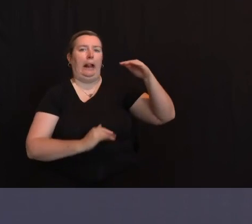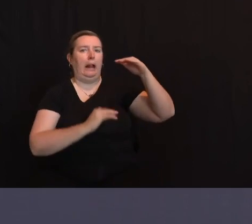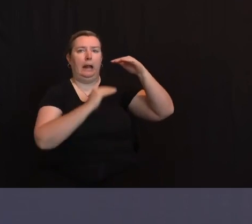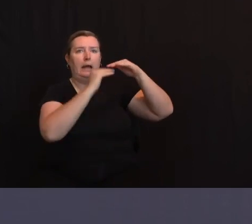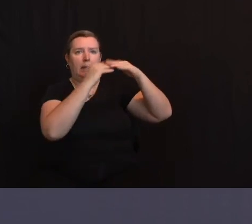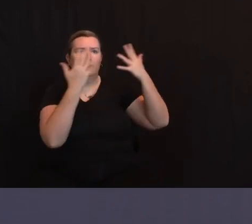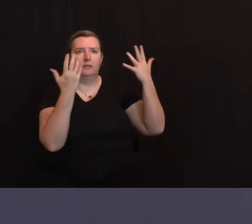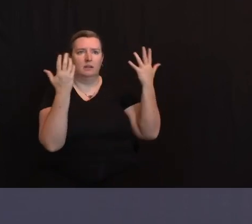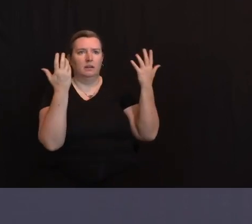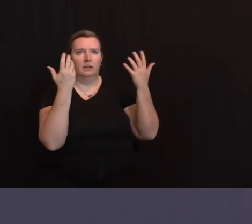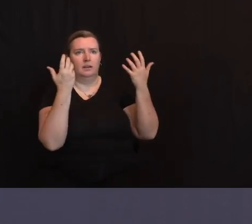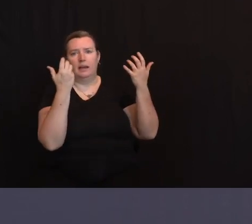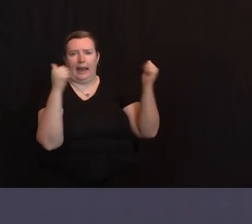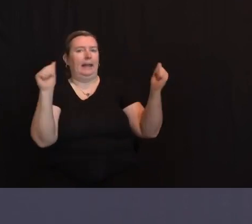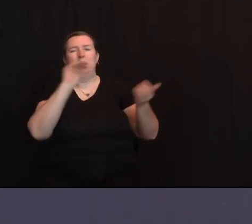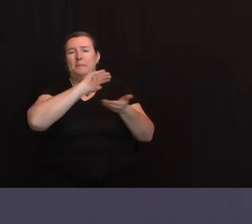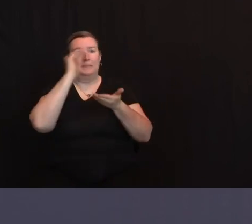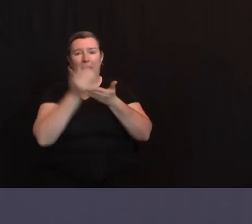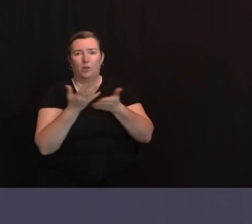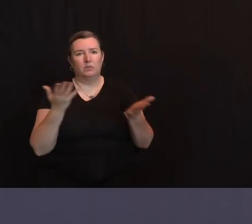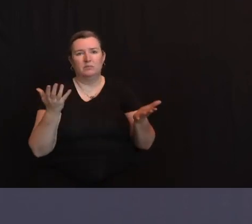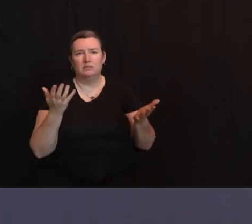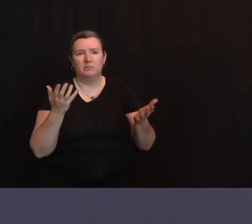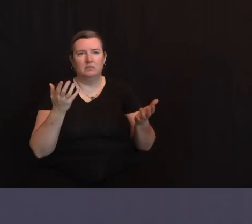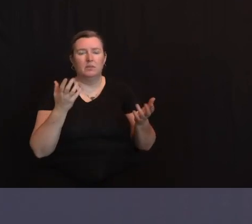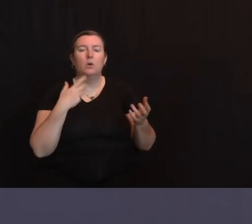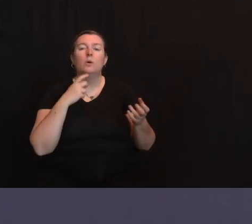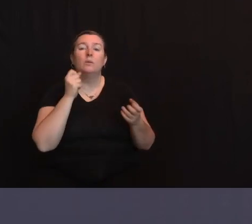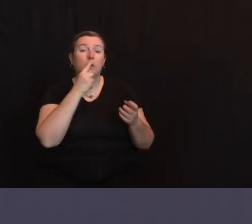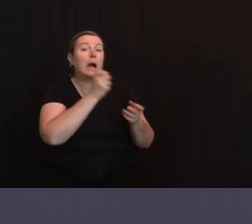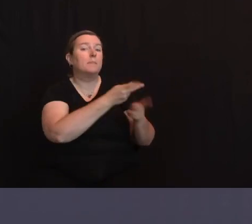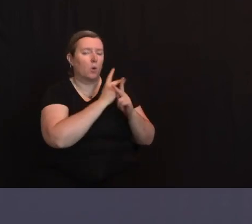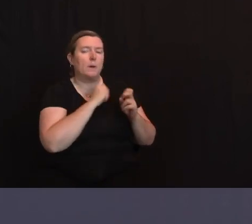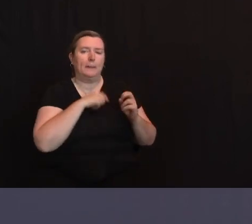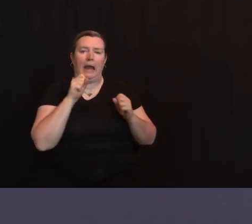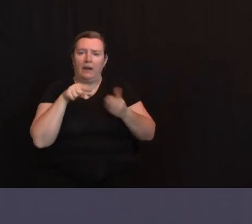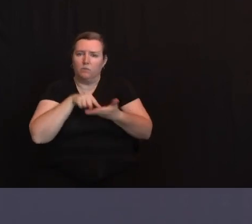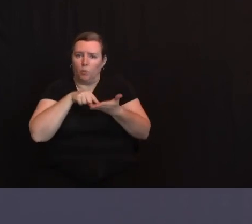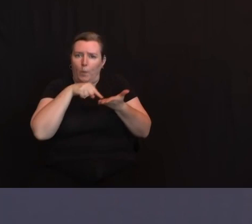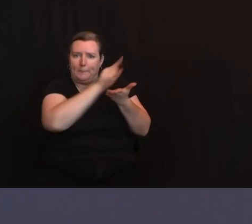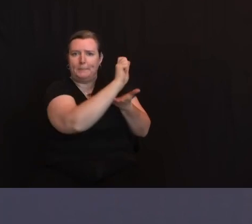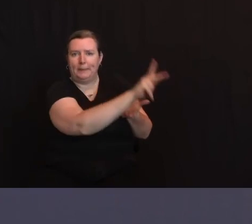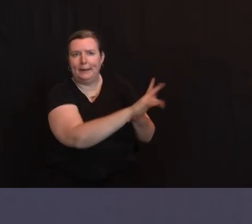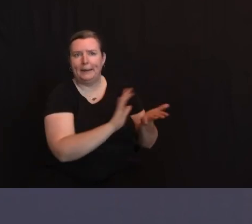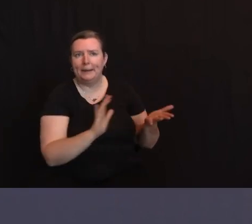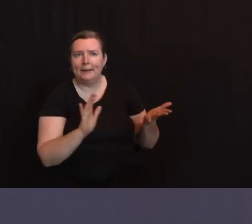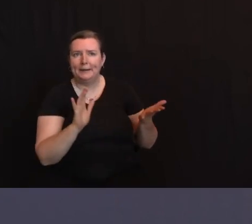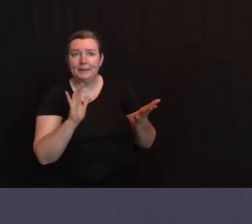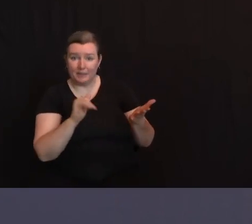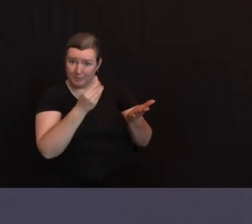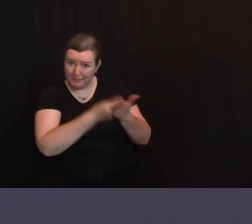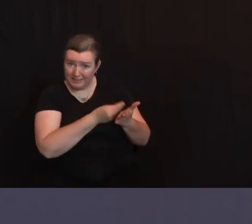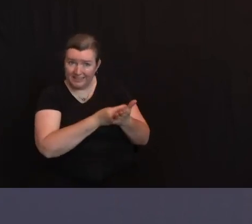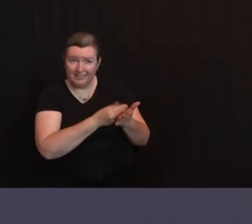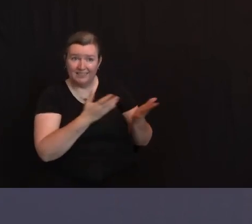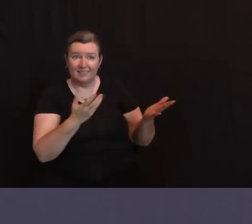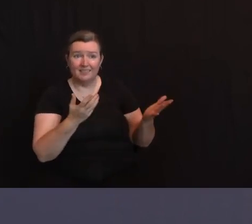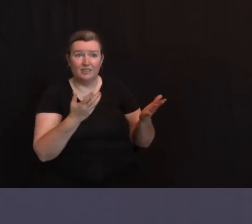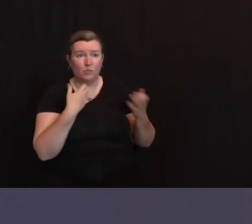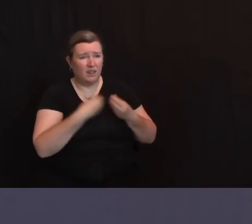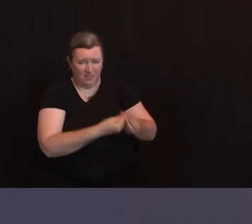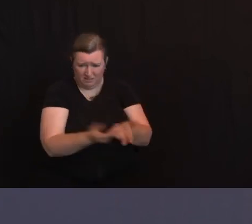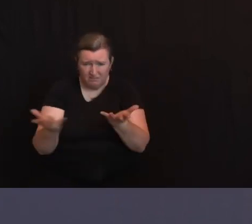interest. You got to pay it back. And we'll do everything we can to get the schools the money, but the point is we need both